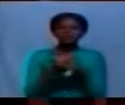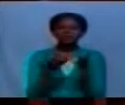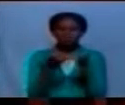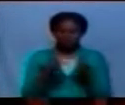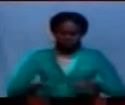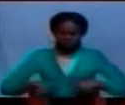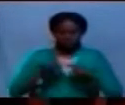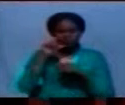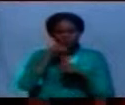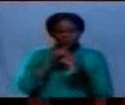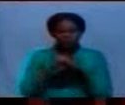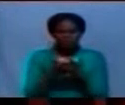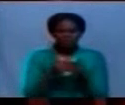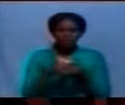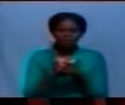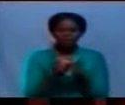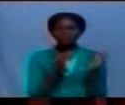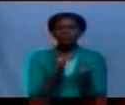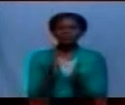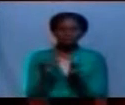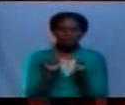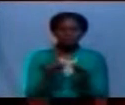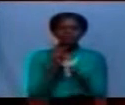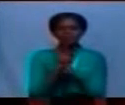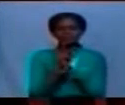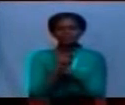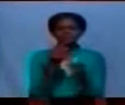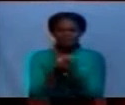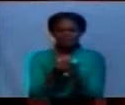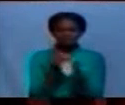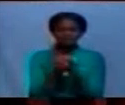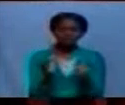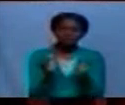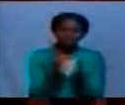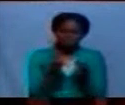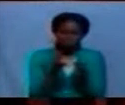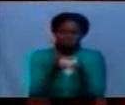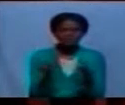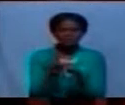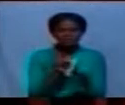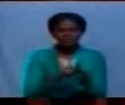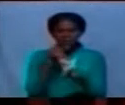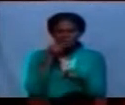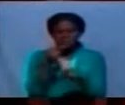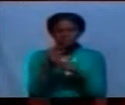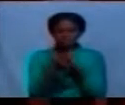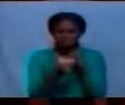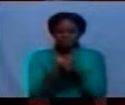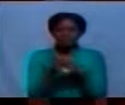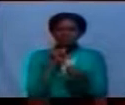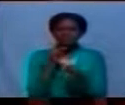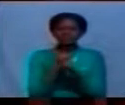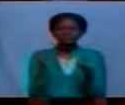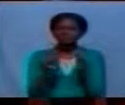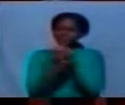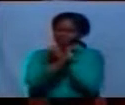tomorrow. How do you do that? You can start putting money aside in a small way and save for a goal. So you don't just wake up